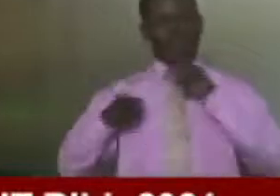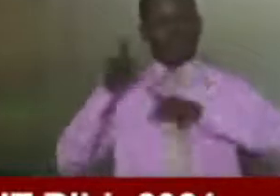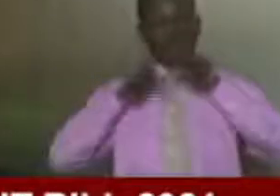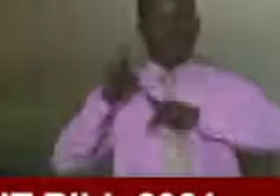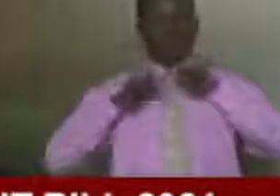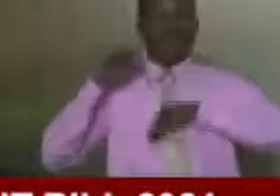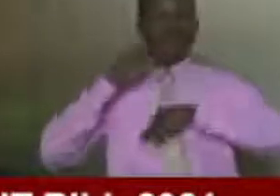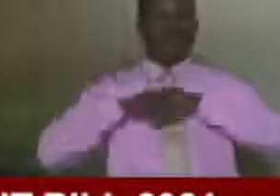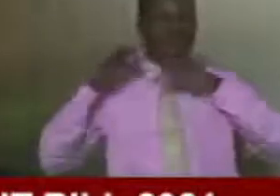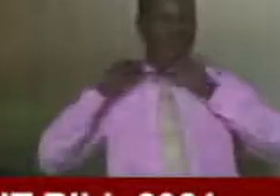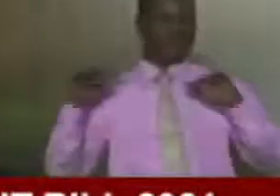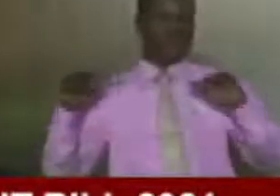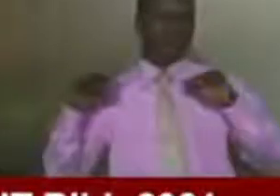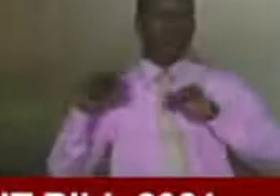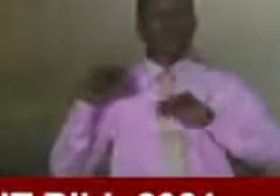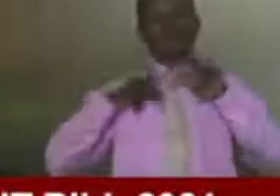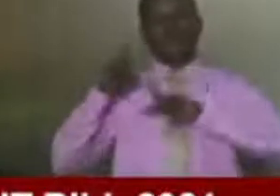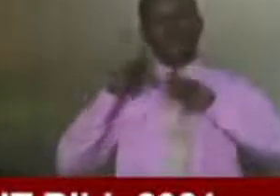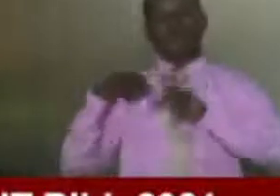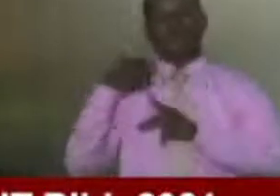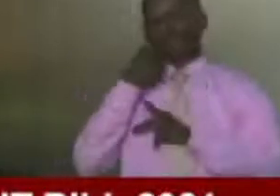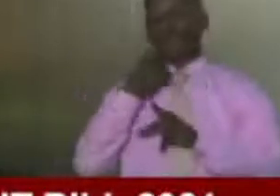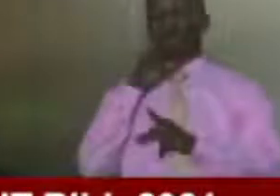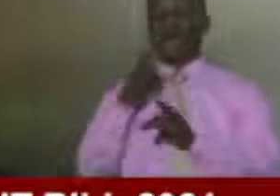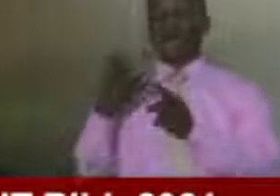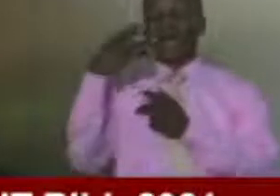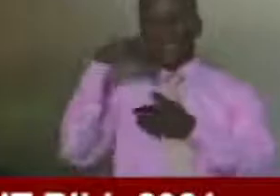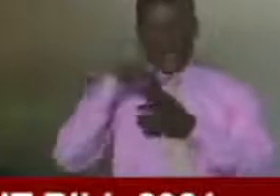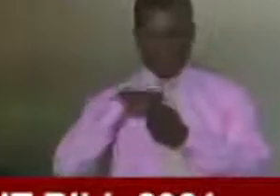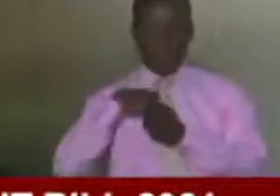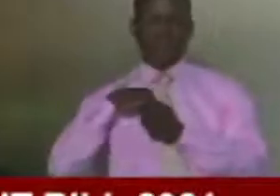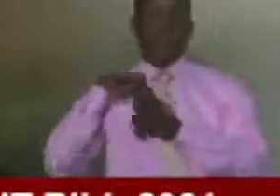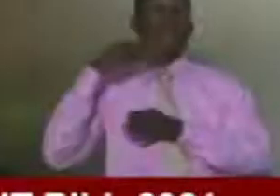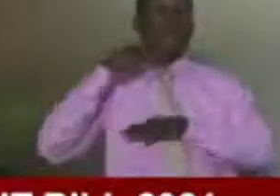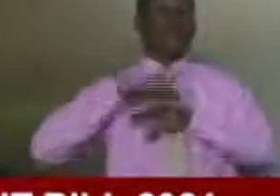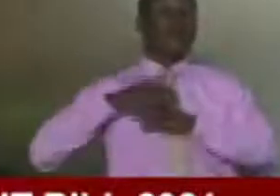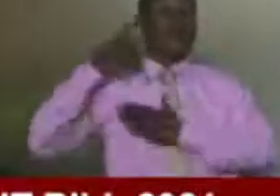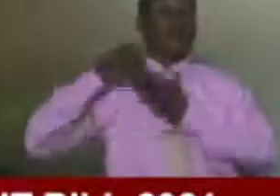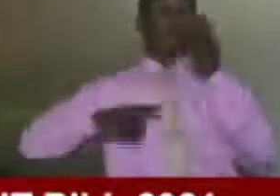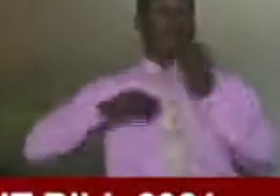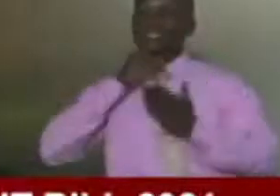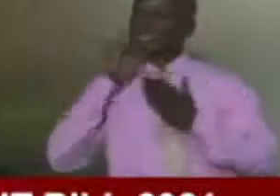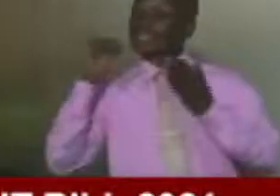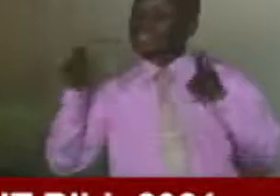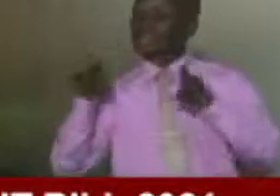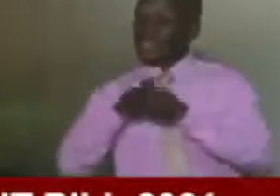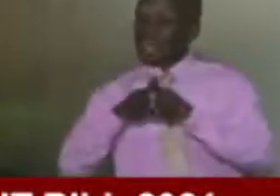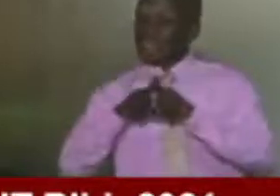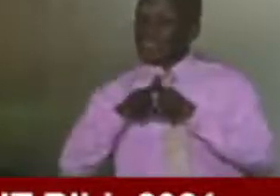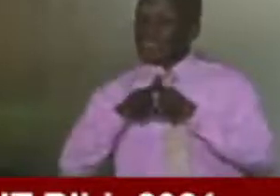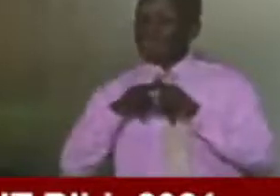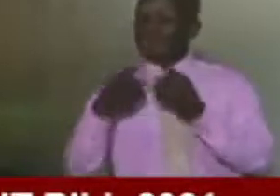on the platform who are really concerned. Words like red herring,